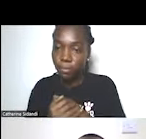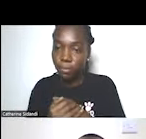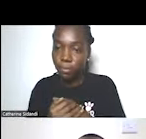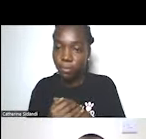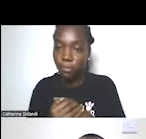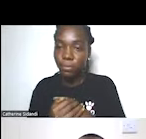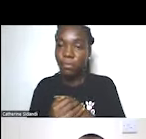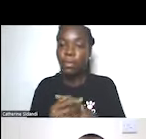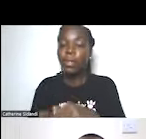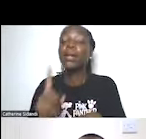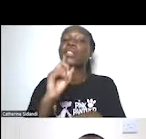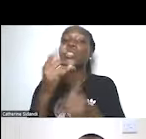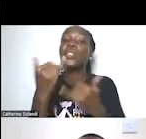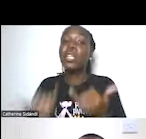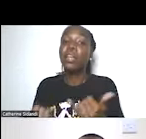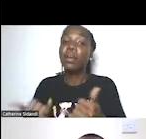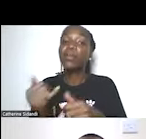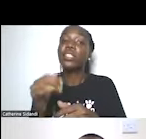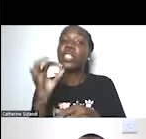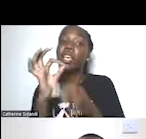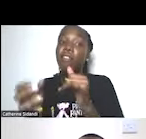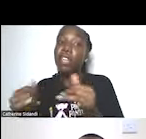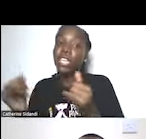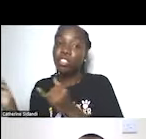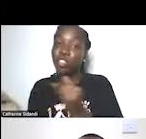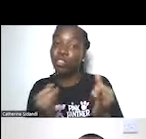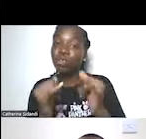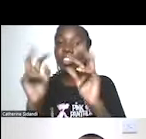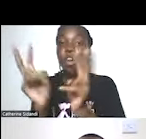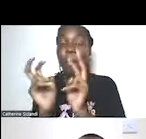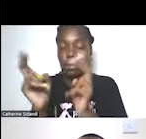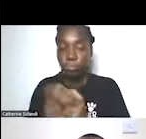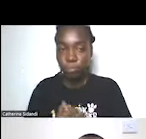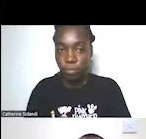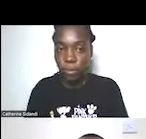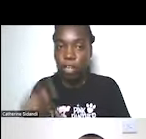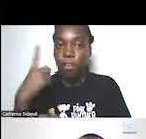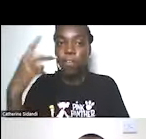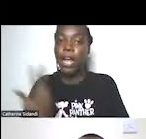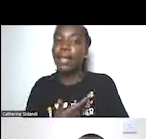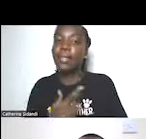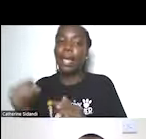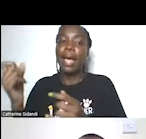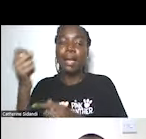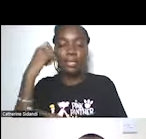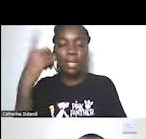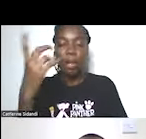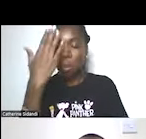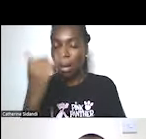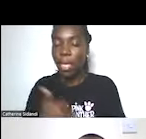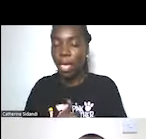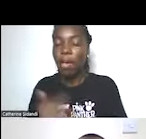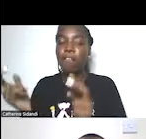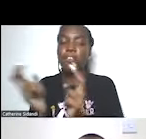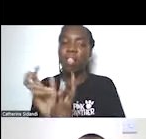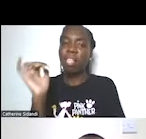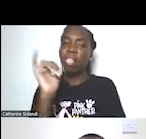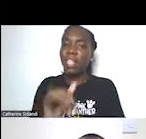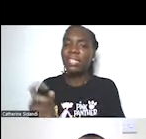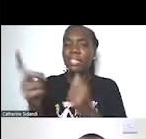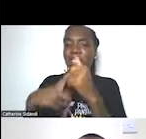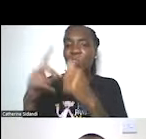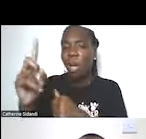So now just to introduce our topic now, so that we understand why we are having those numbers, 61, 81, and all